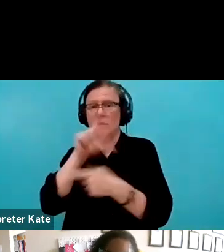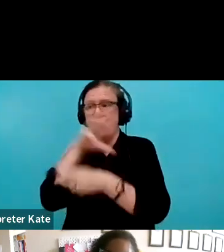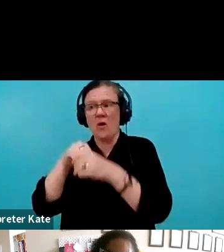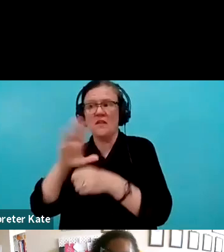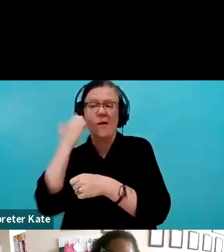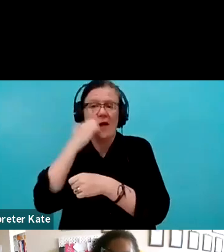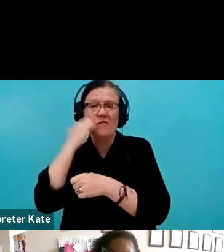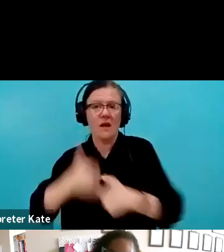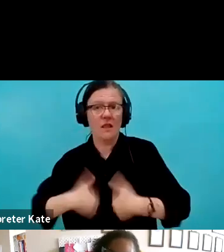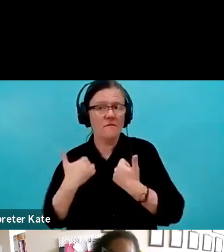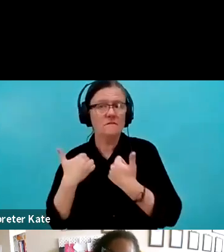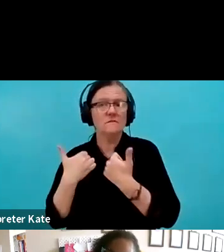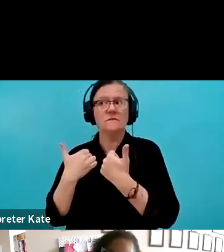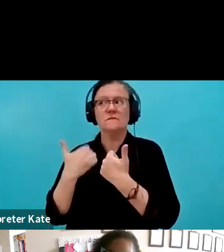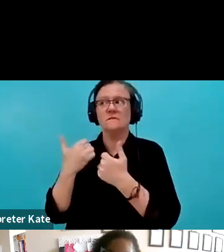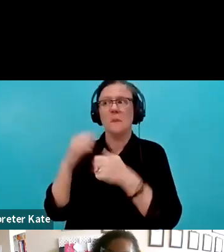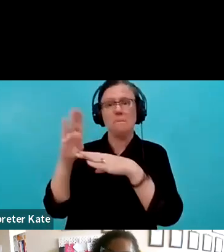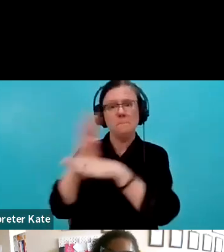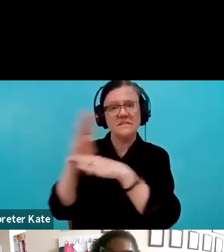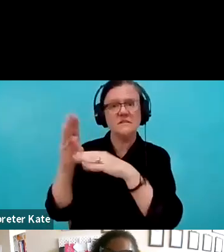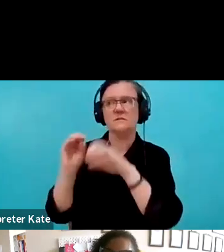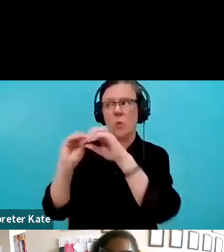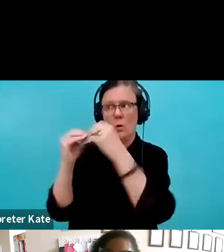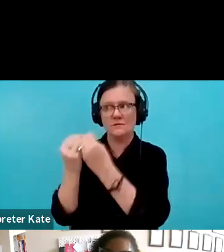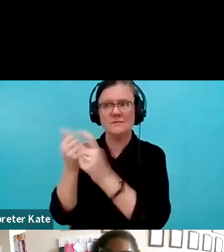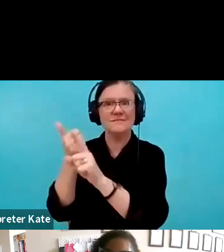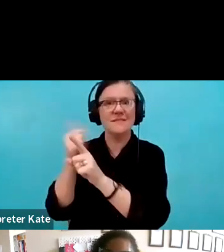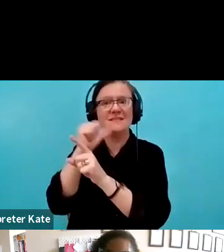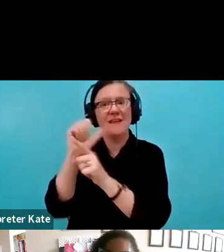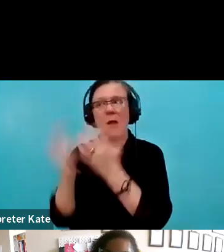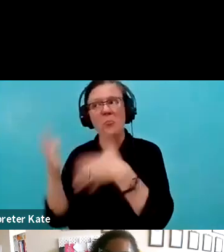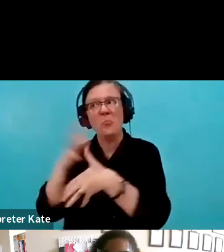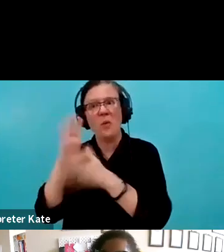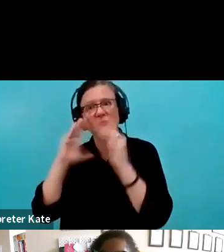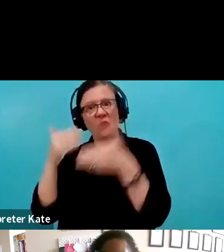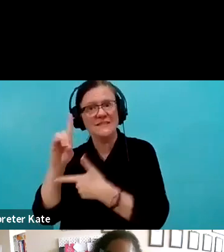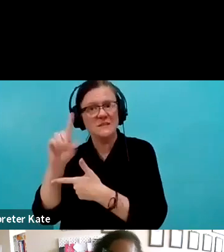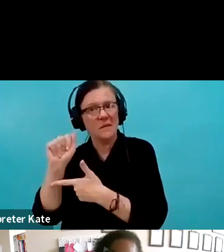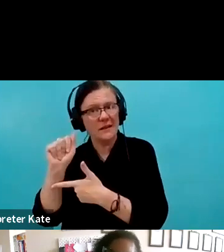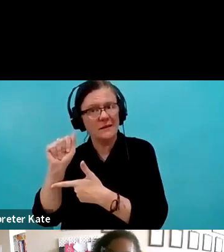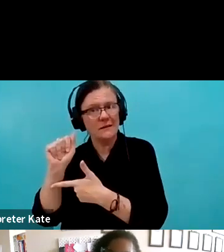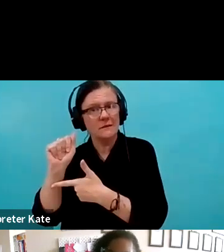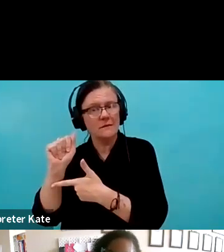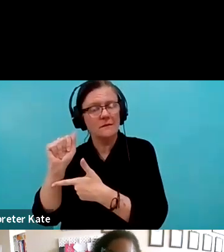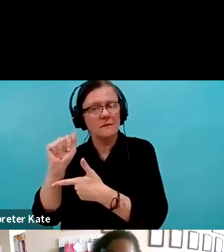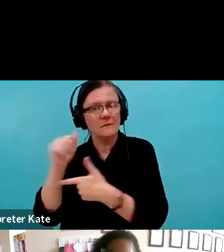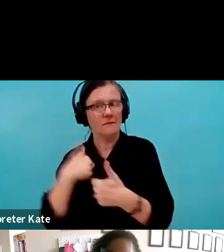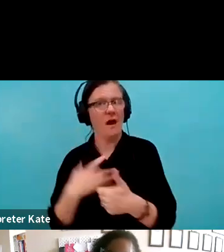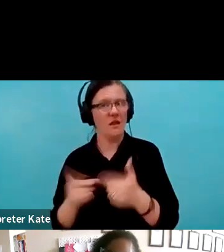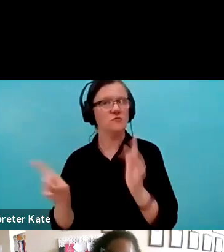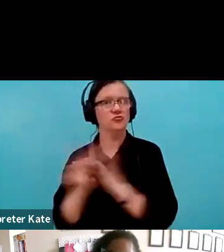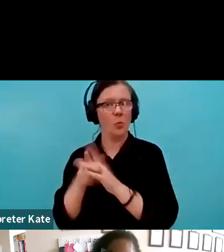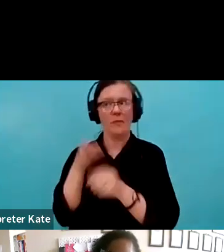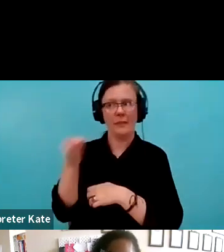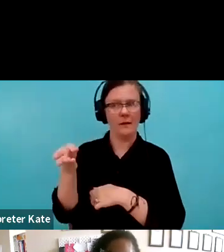the corporations, in the organizations, you know, where they aren't necessarily, their